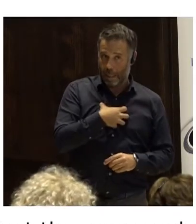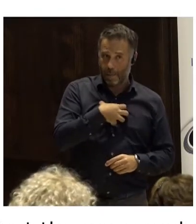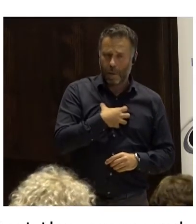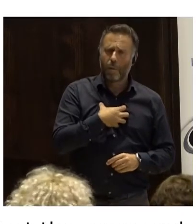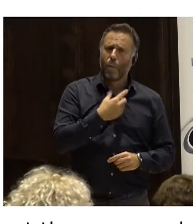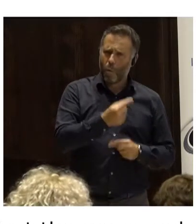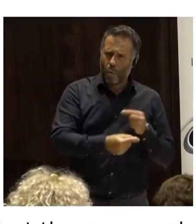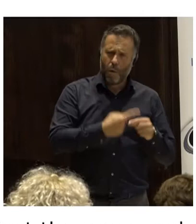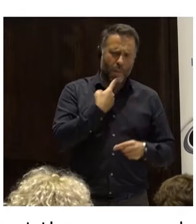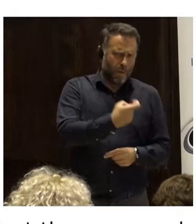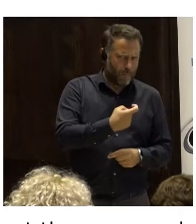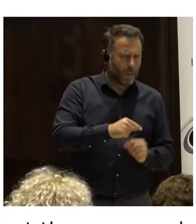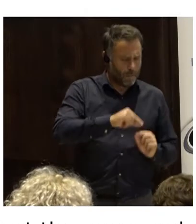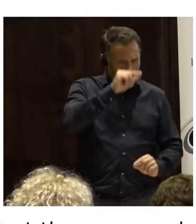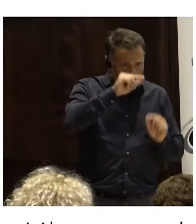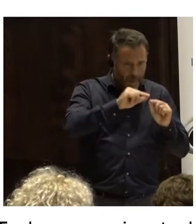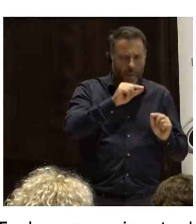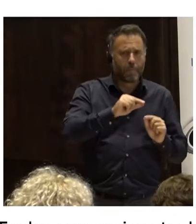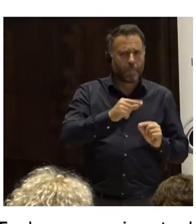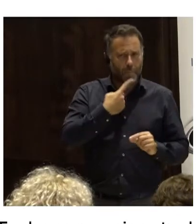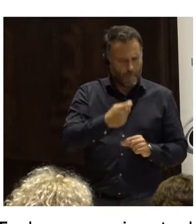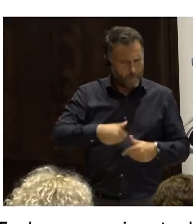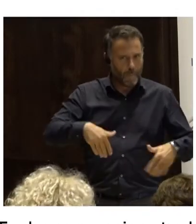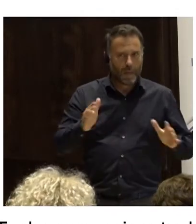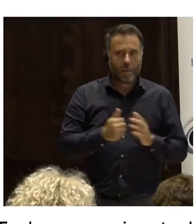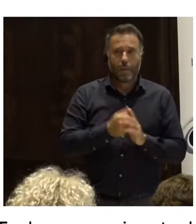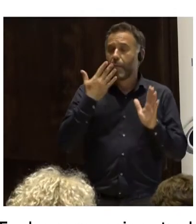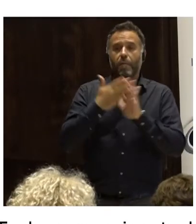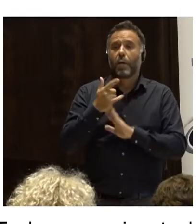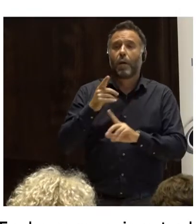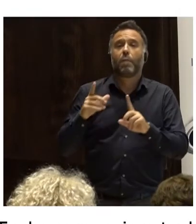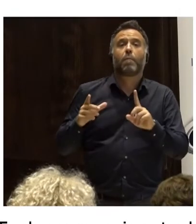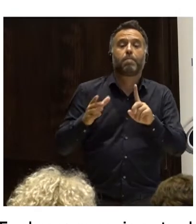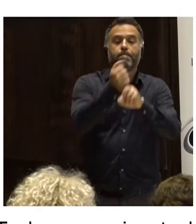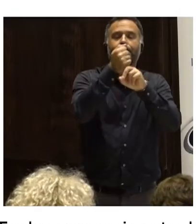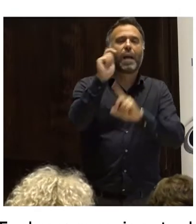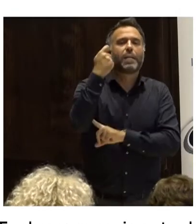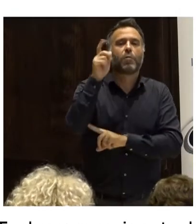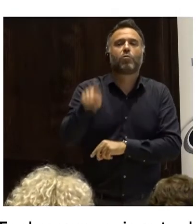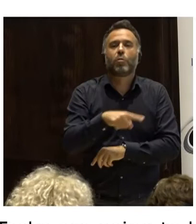was success. Were they able to do it to knock over a pile of blocks?